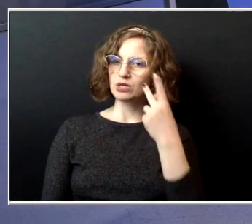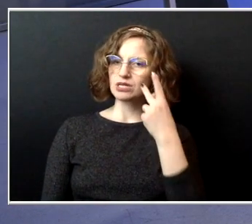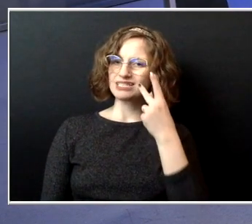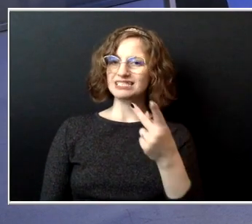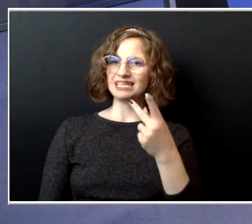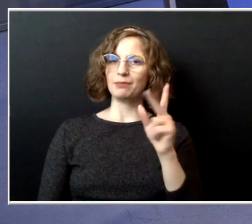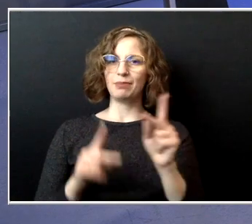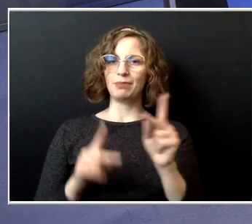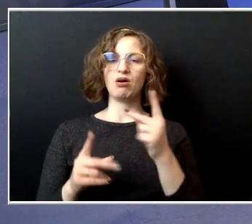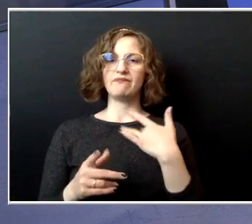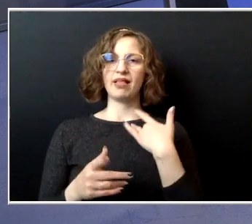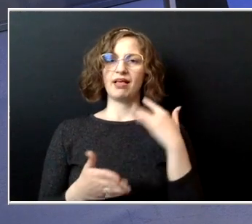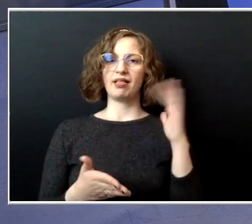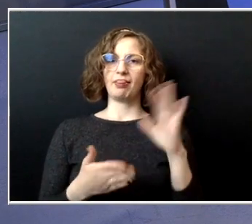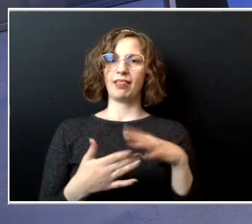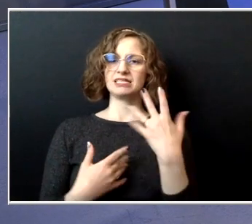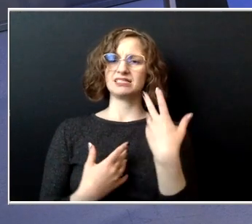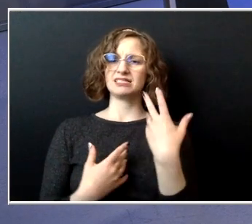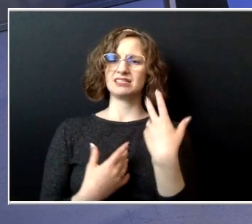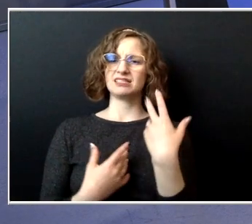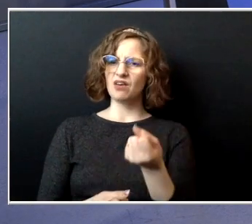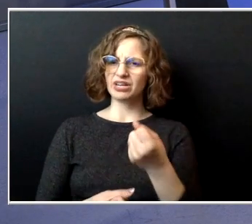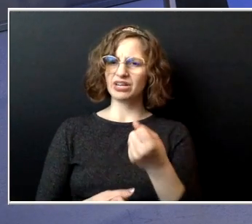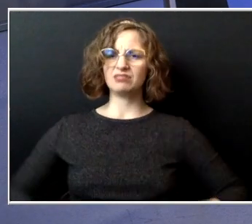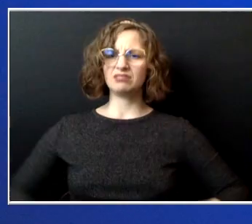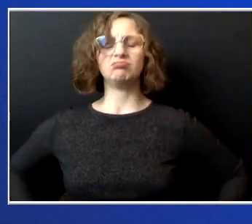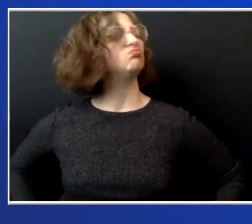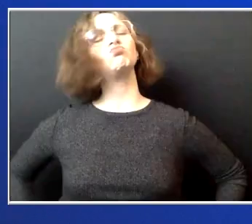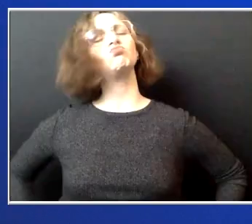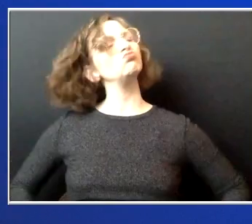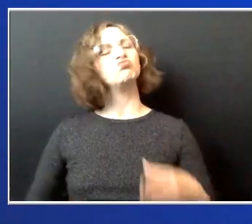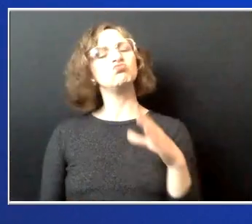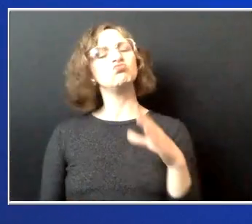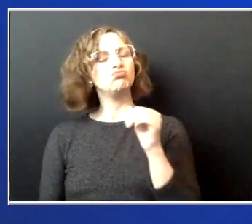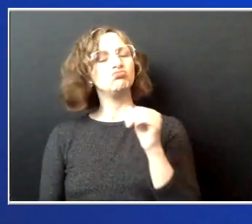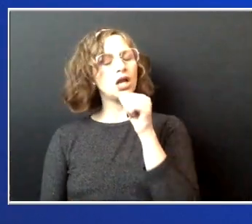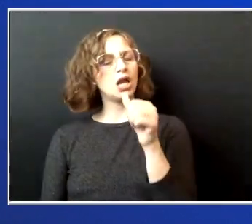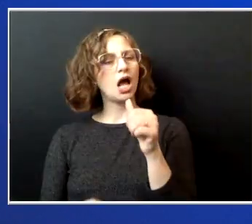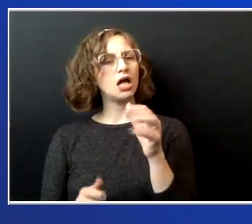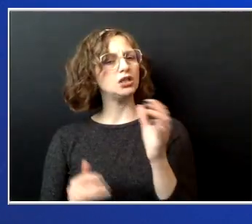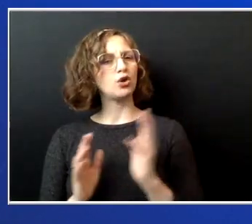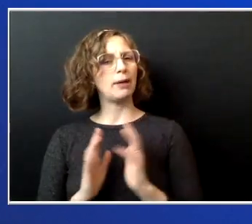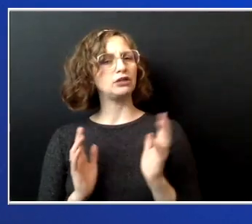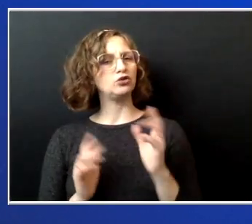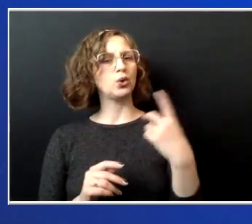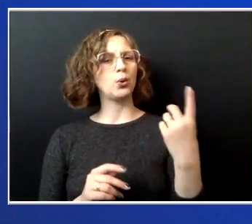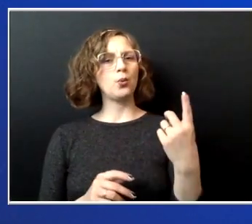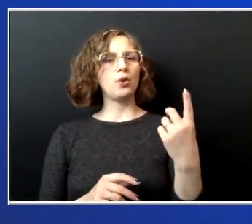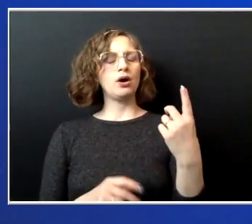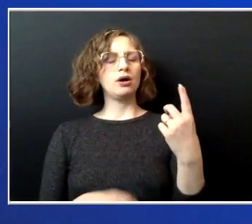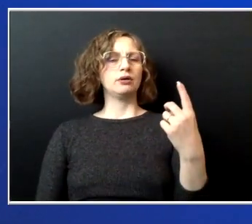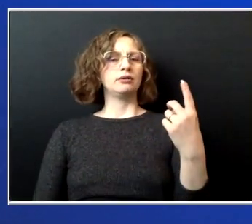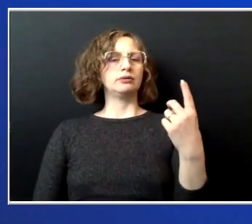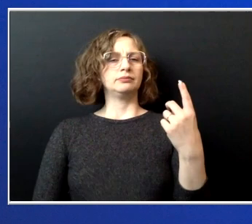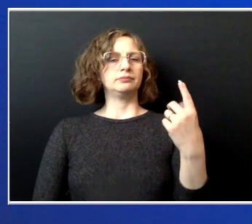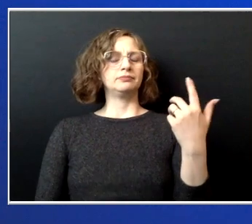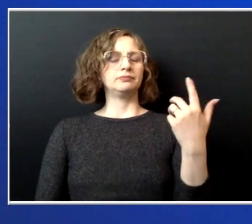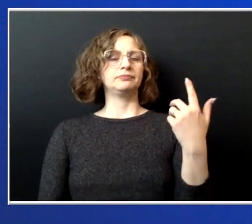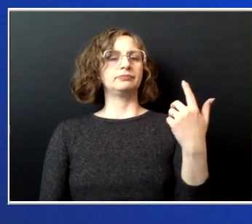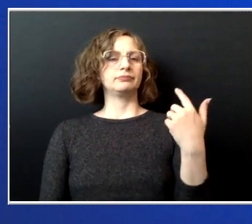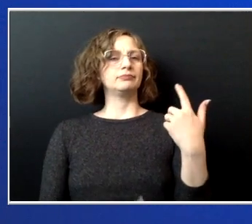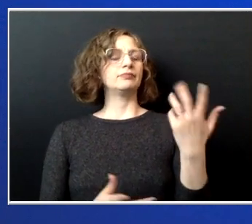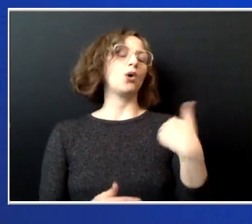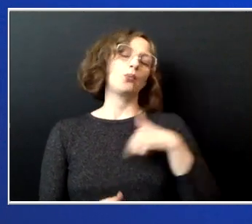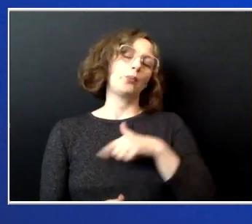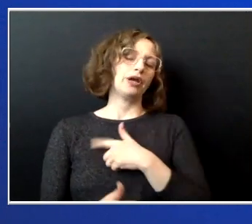populations? Not as much. One of the tenets of federally qualified health centers, and we say this a lot at work,